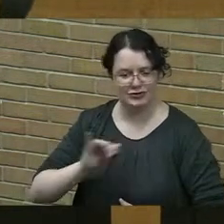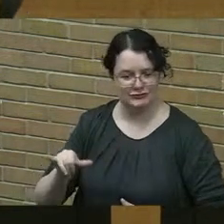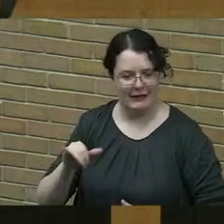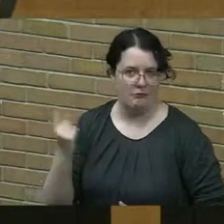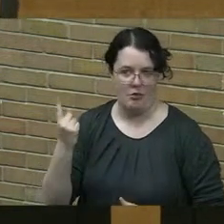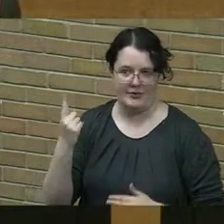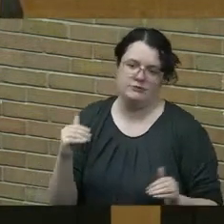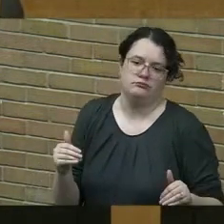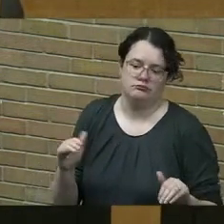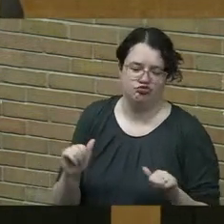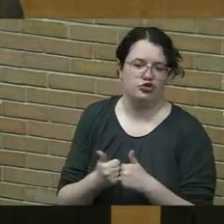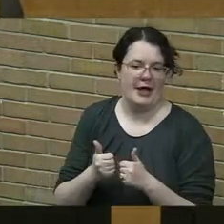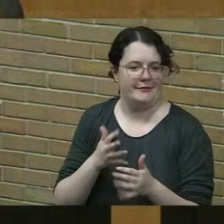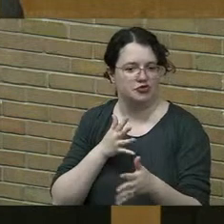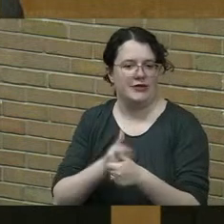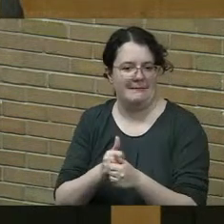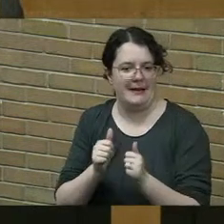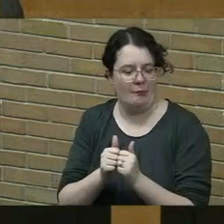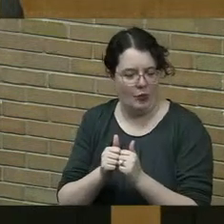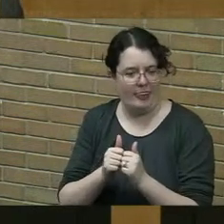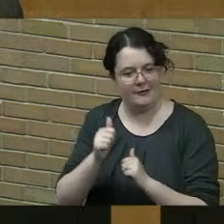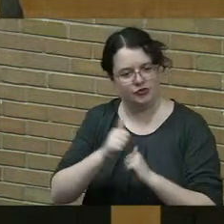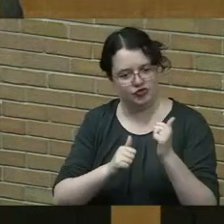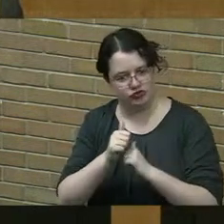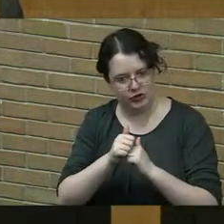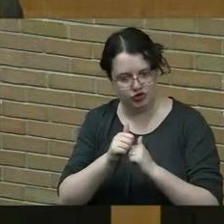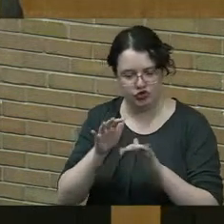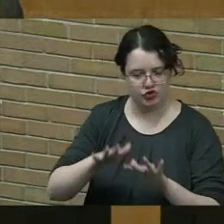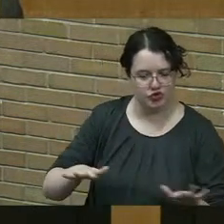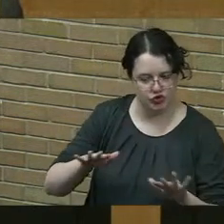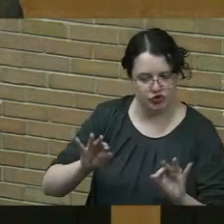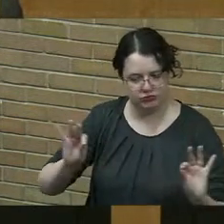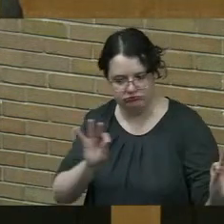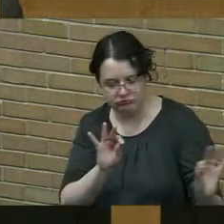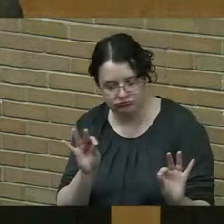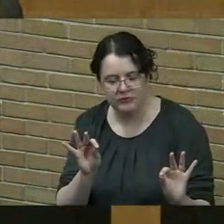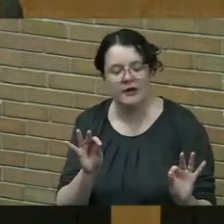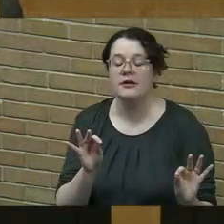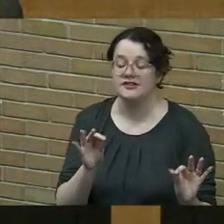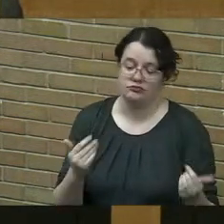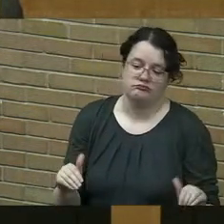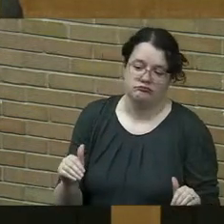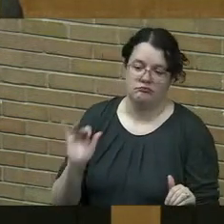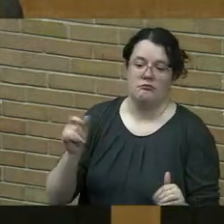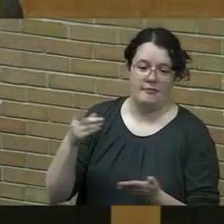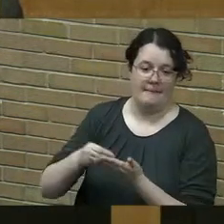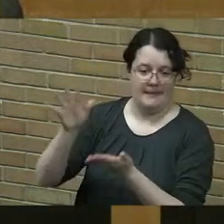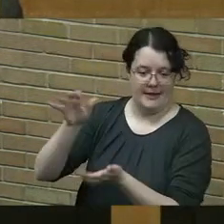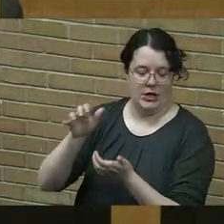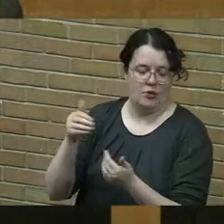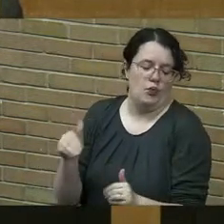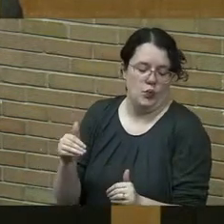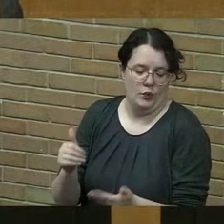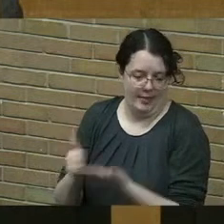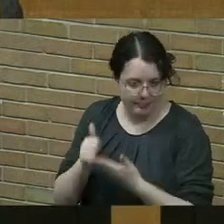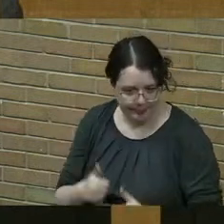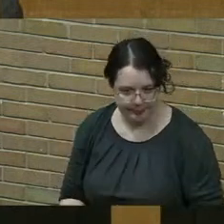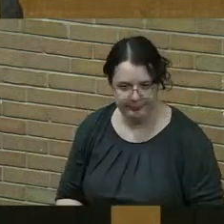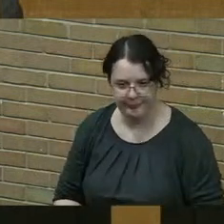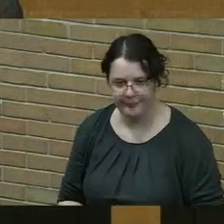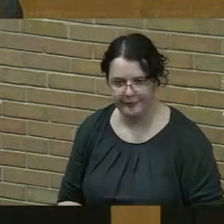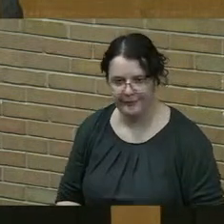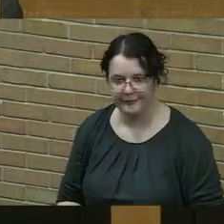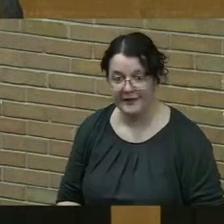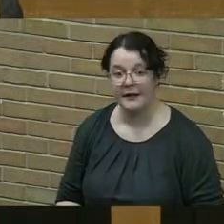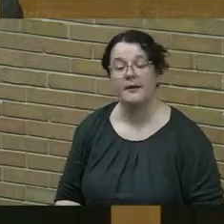with the infrastructure, but that did make a difference. It does, yes. We